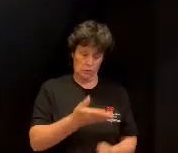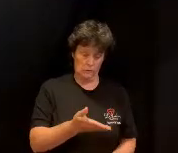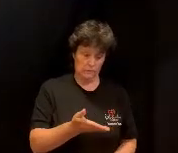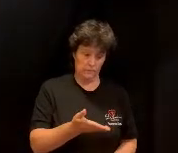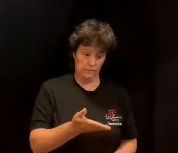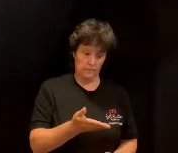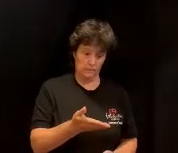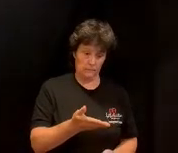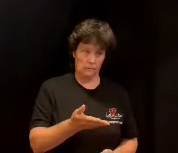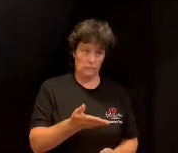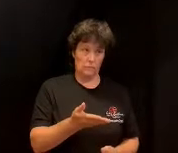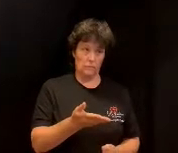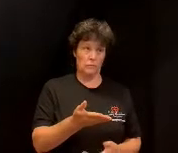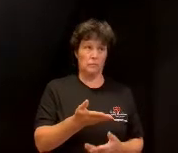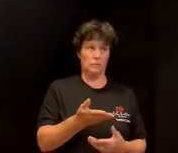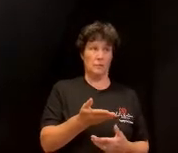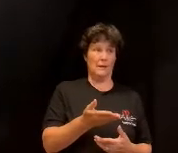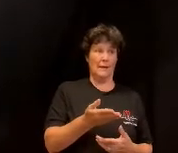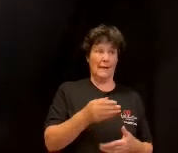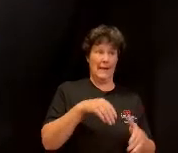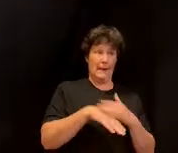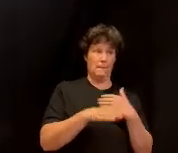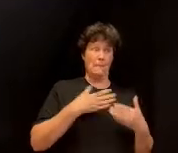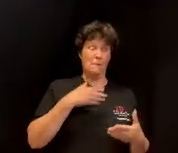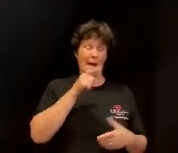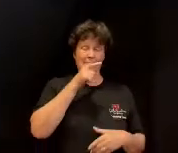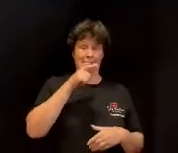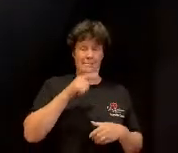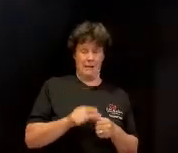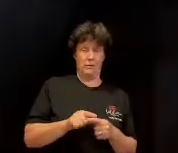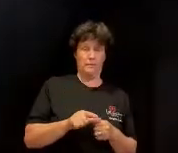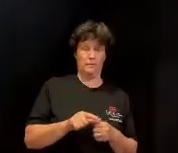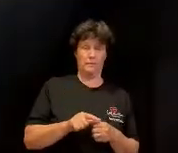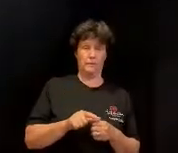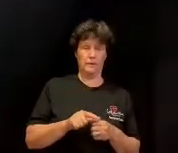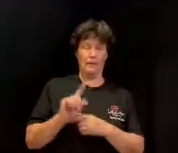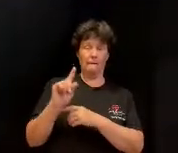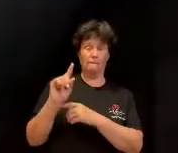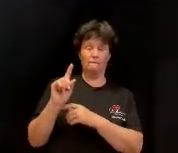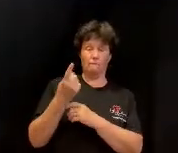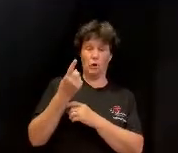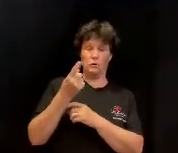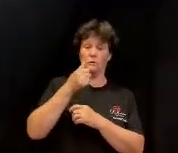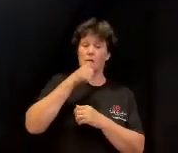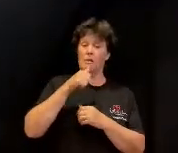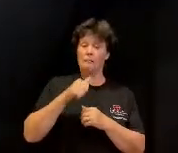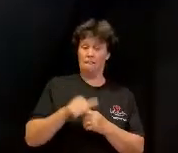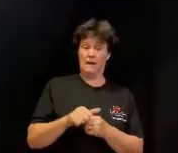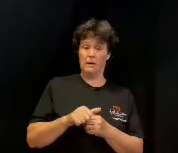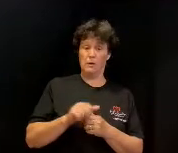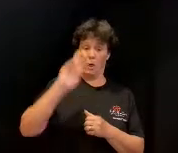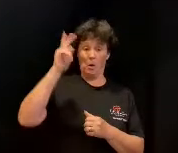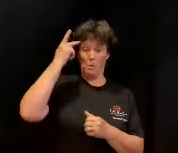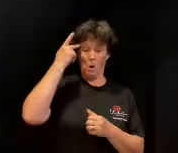I wrote to you, verse 9, I wrote to you in my epistle. Now, this is the first epistle we have right